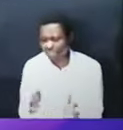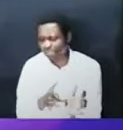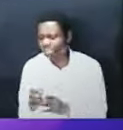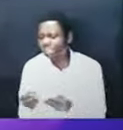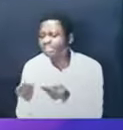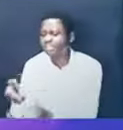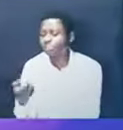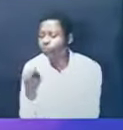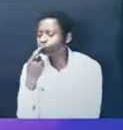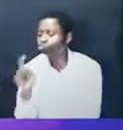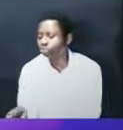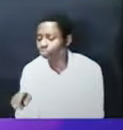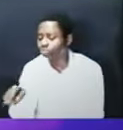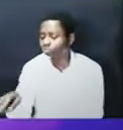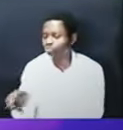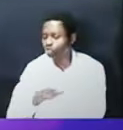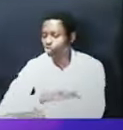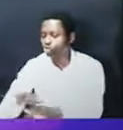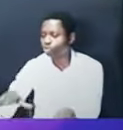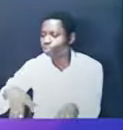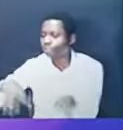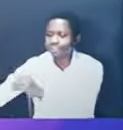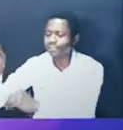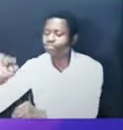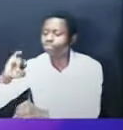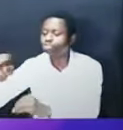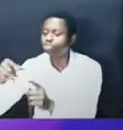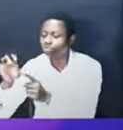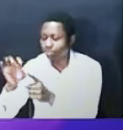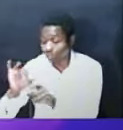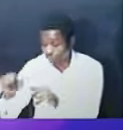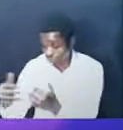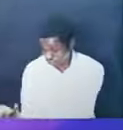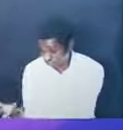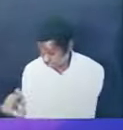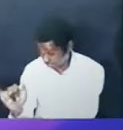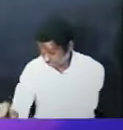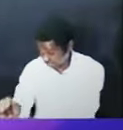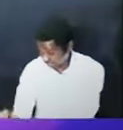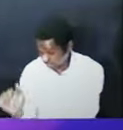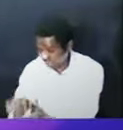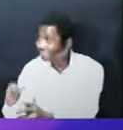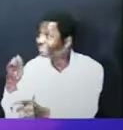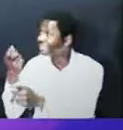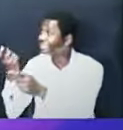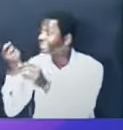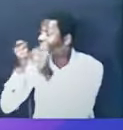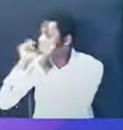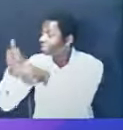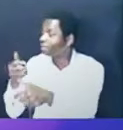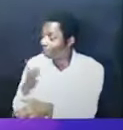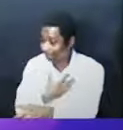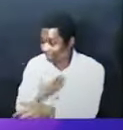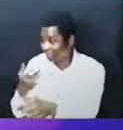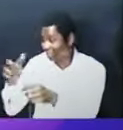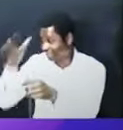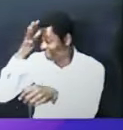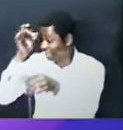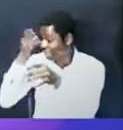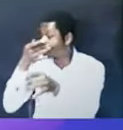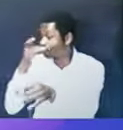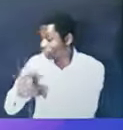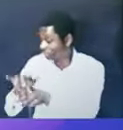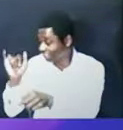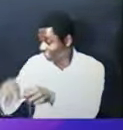leave Jerusalem, but wait for the gift my Father promised, which you have heard me speak about.